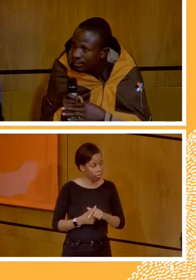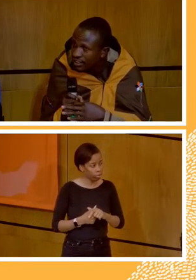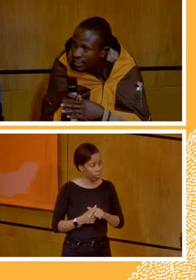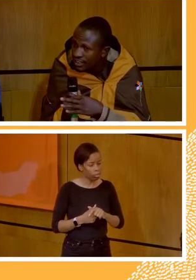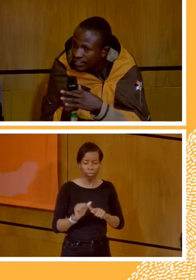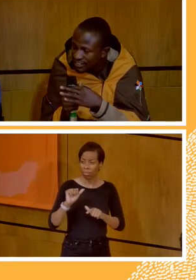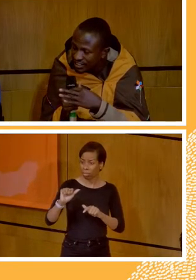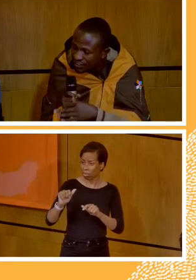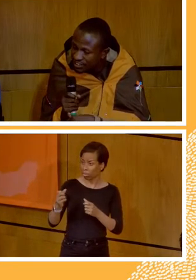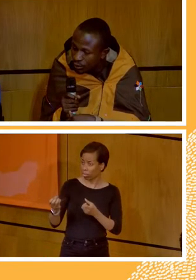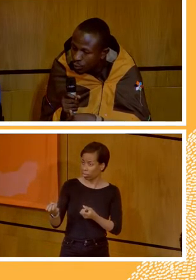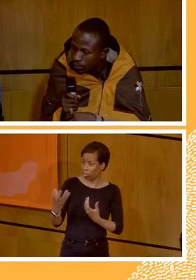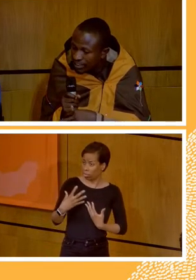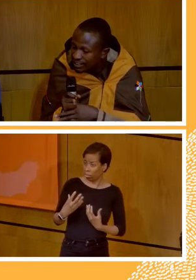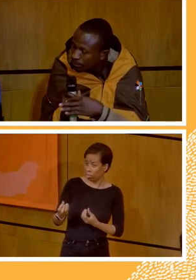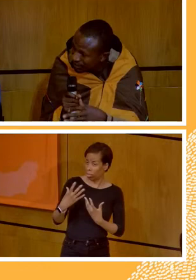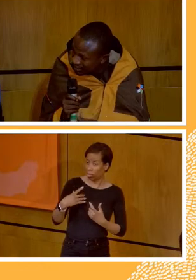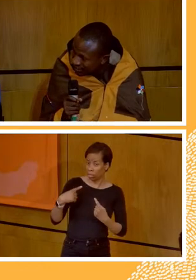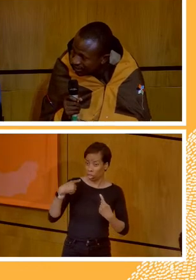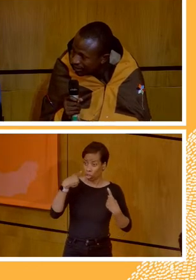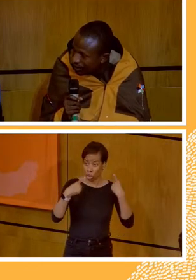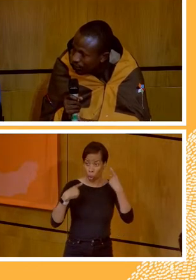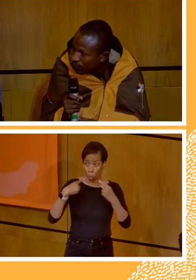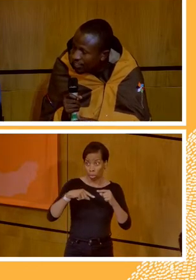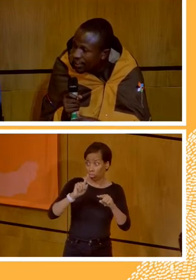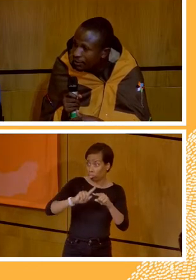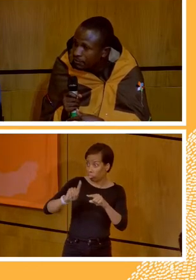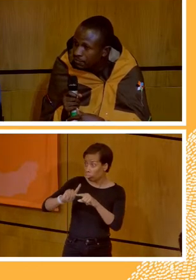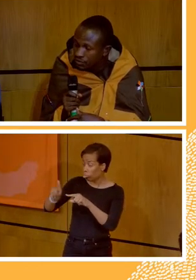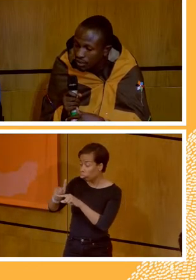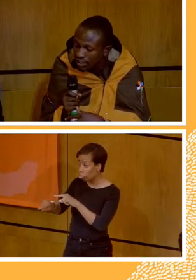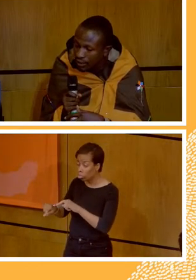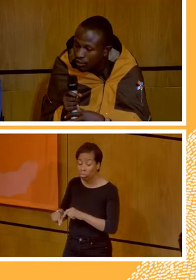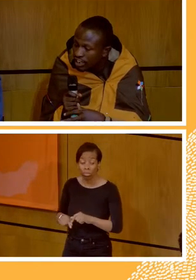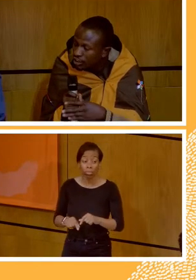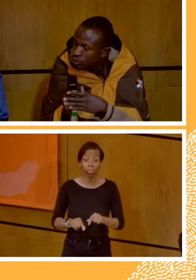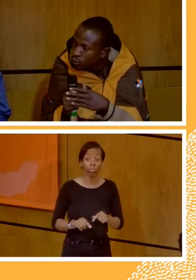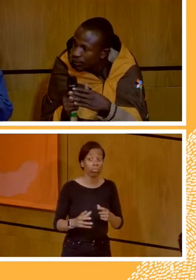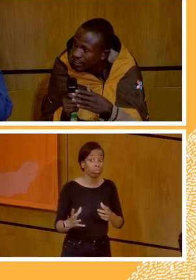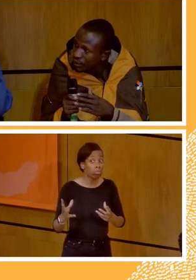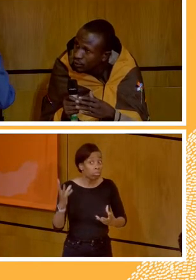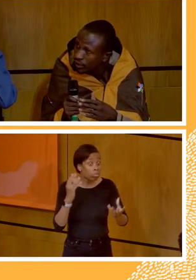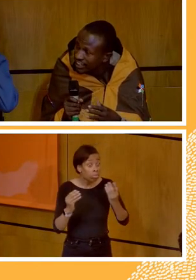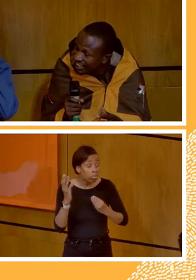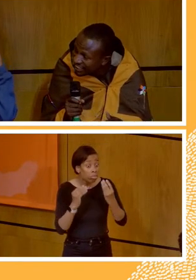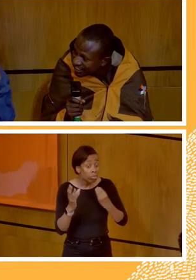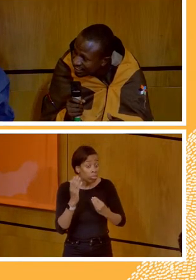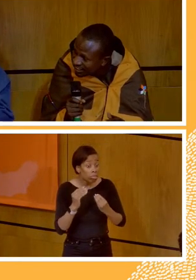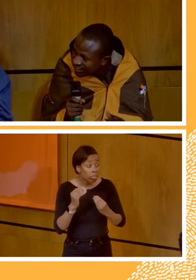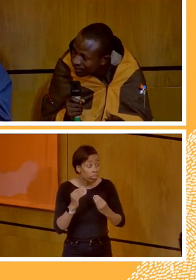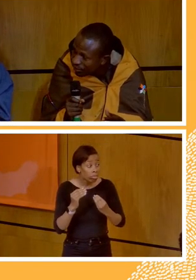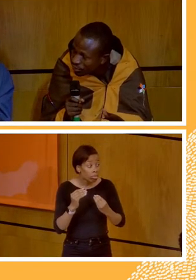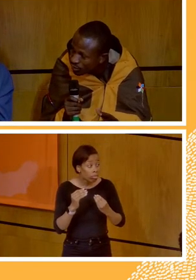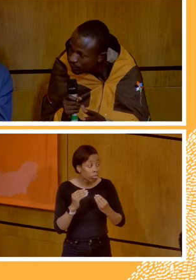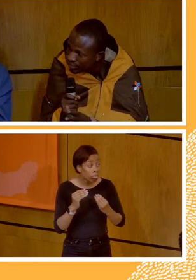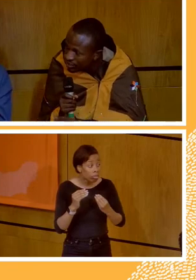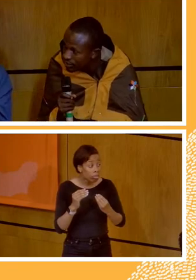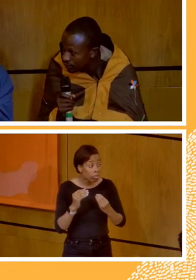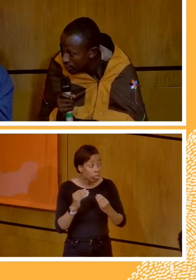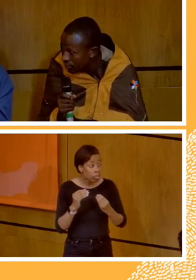and this different sound could be interpreted whether on relation to whether it will rain